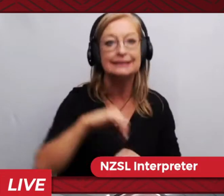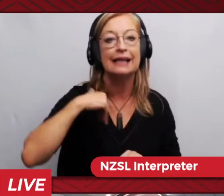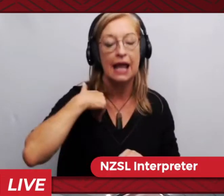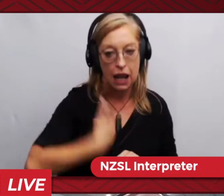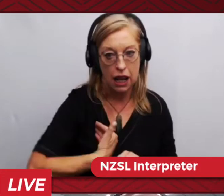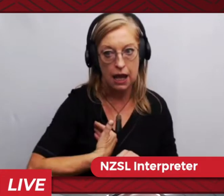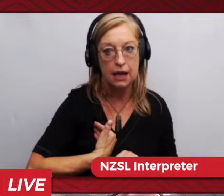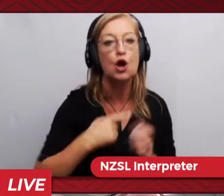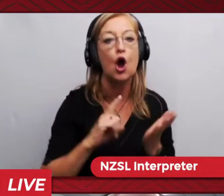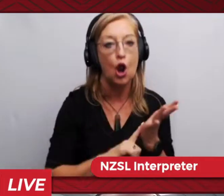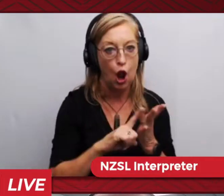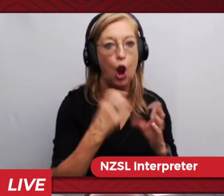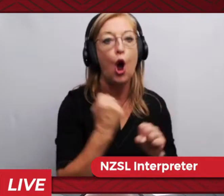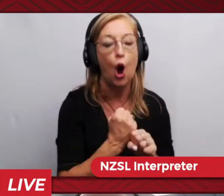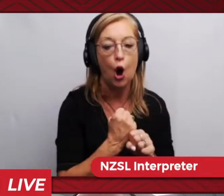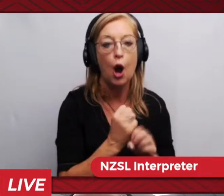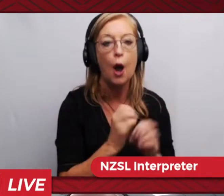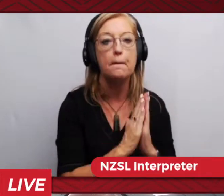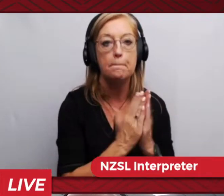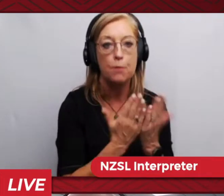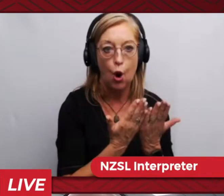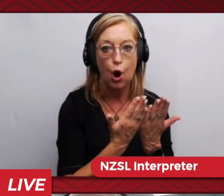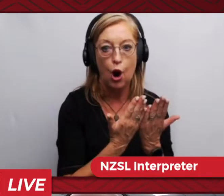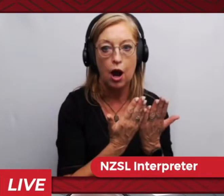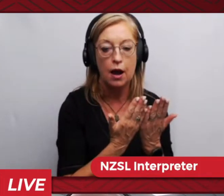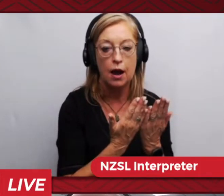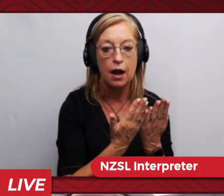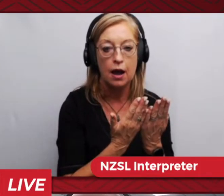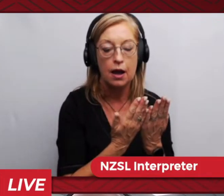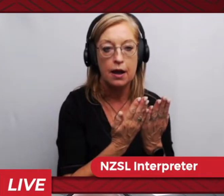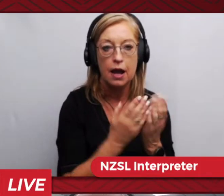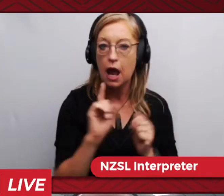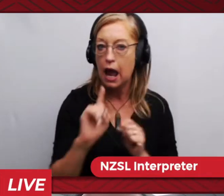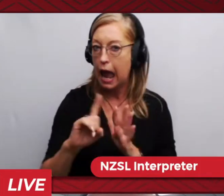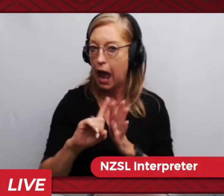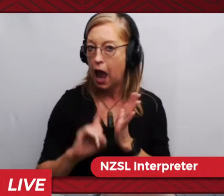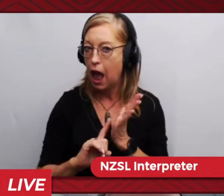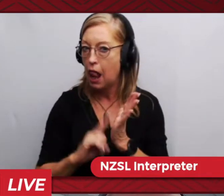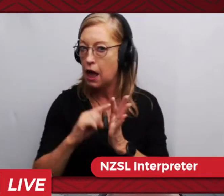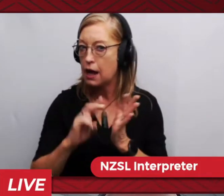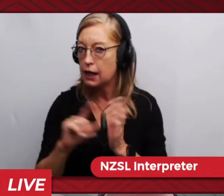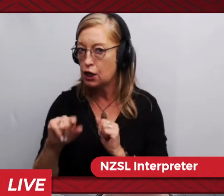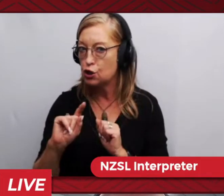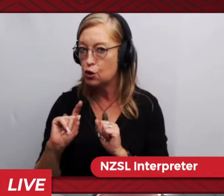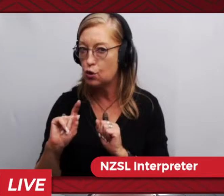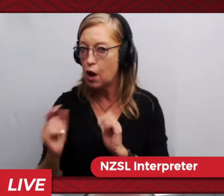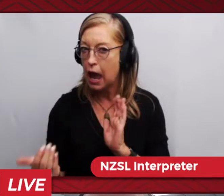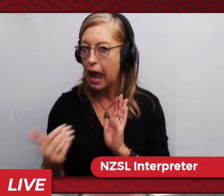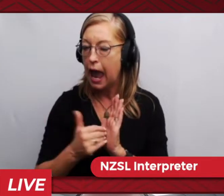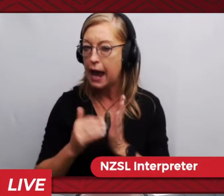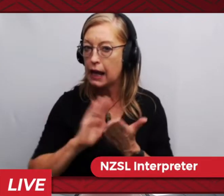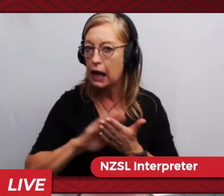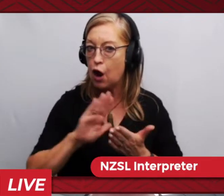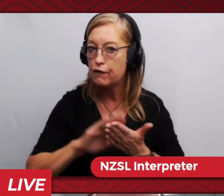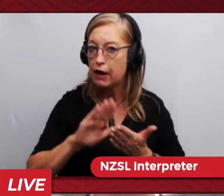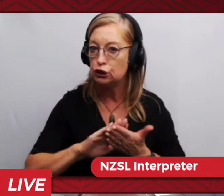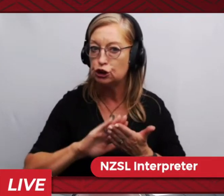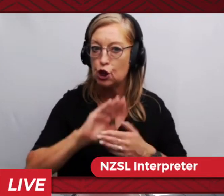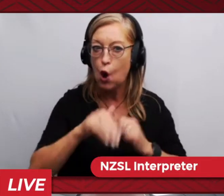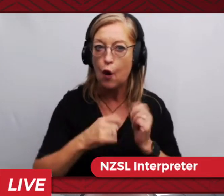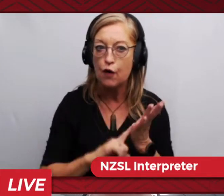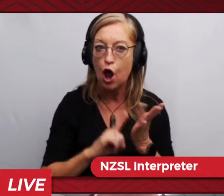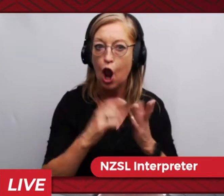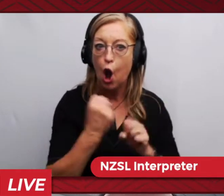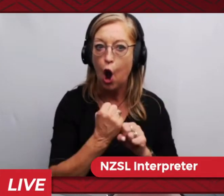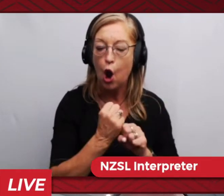a logbook. But Alan, can you provide some clarification around a logbook for travel